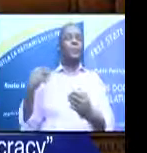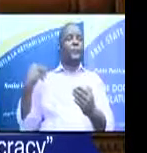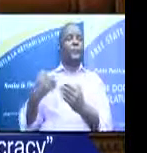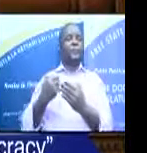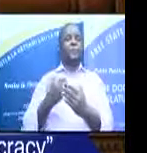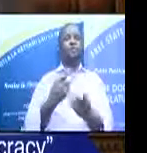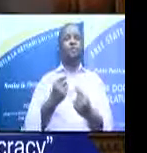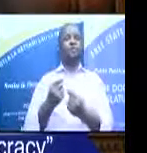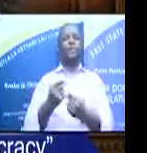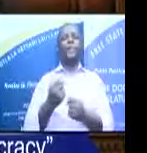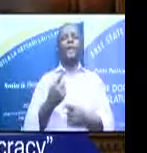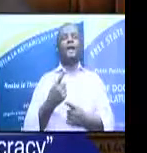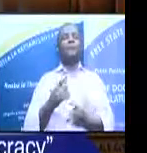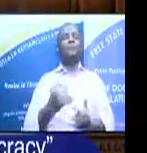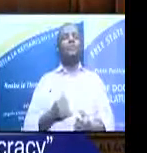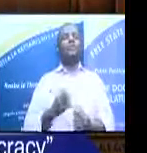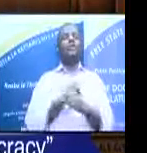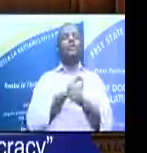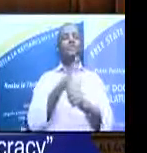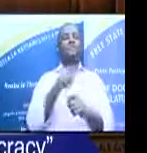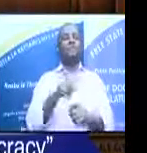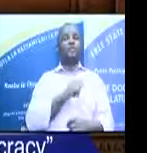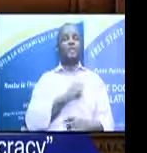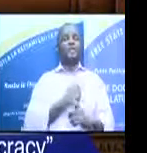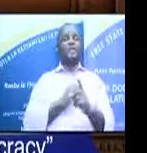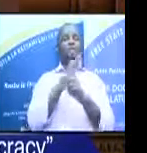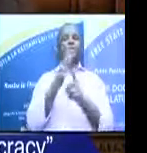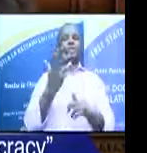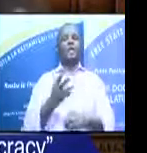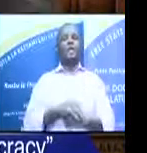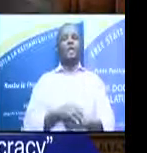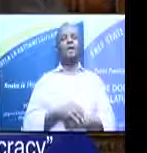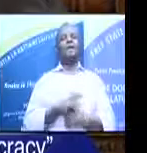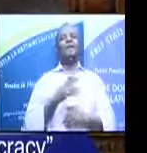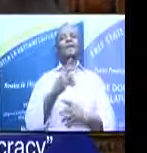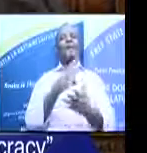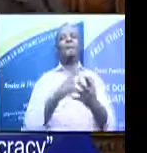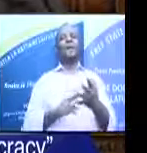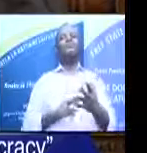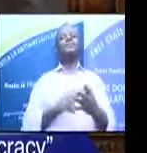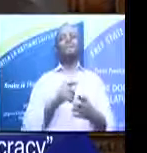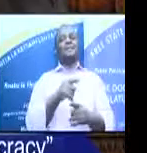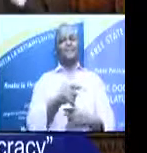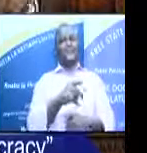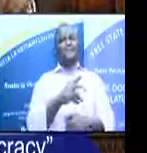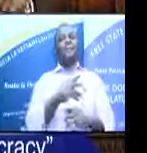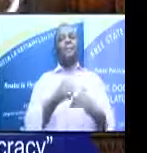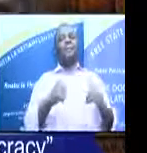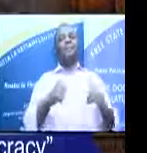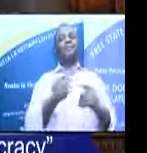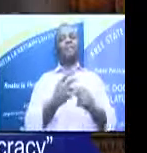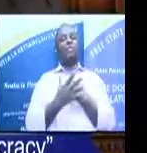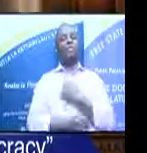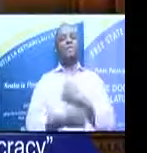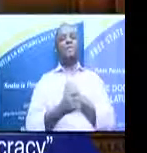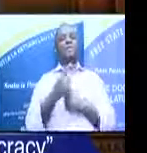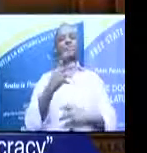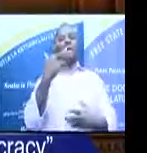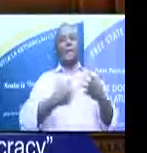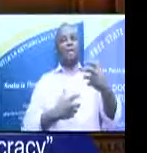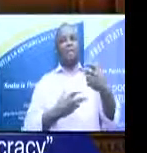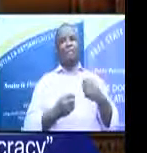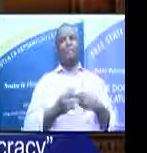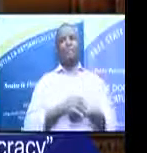has been doing. But what COVID has exposed is the legacy of apartheid, of poverty and